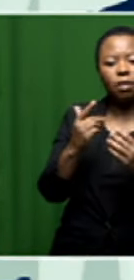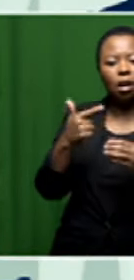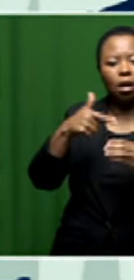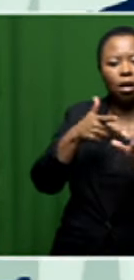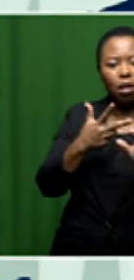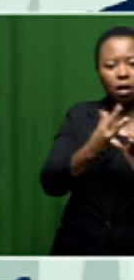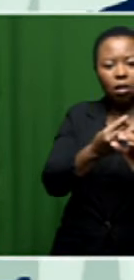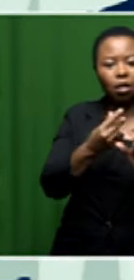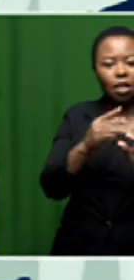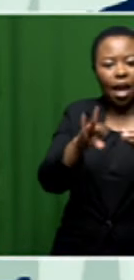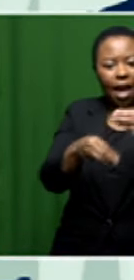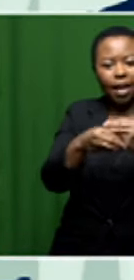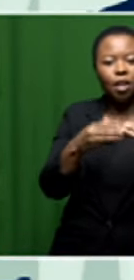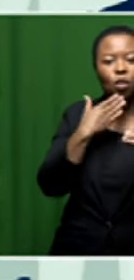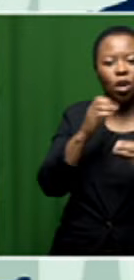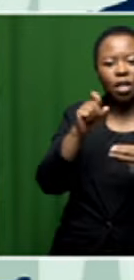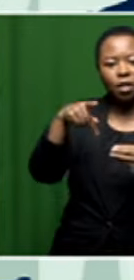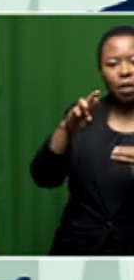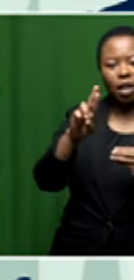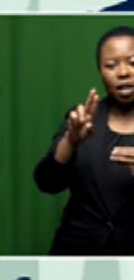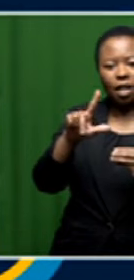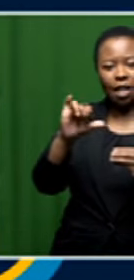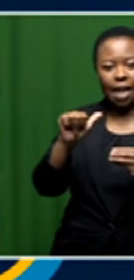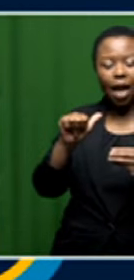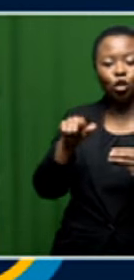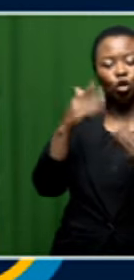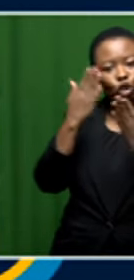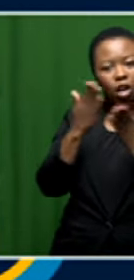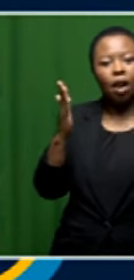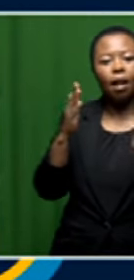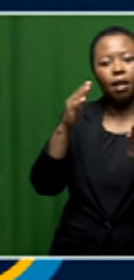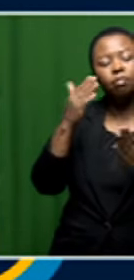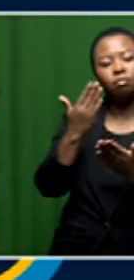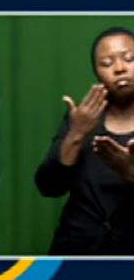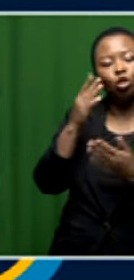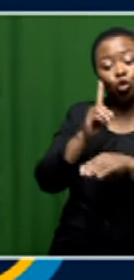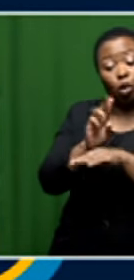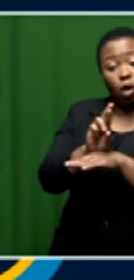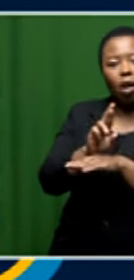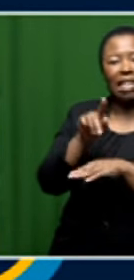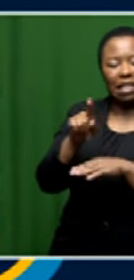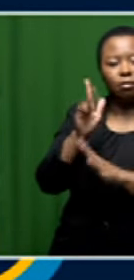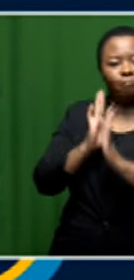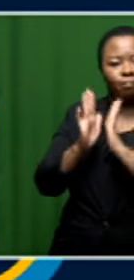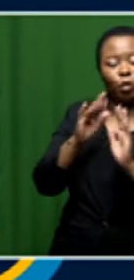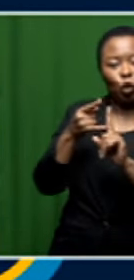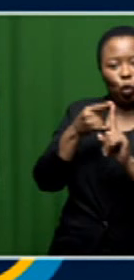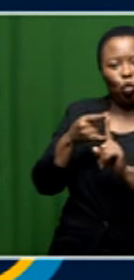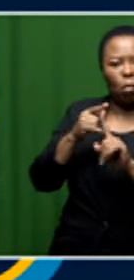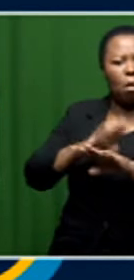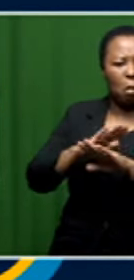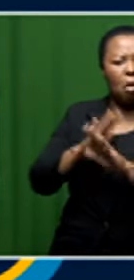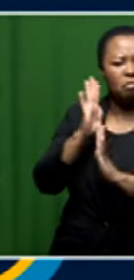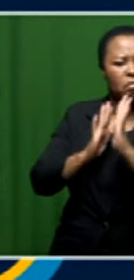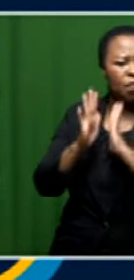extract were added. Bloemfontein-based general practitioner Dr. Paulo Valdoleiros joins us now on Zoom to share more